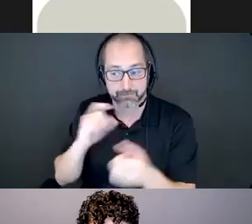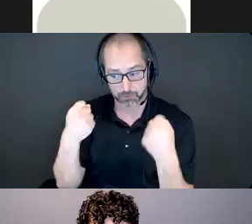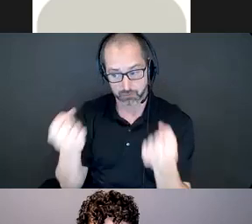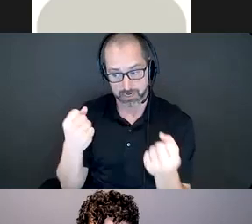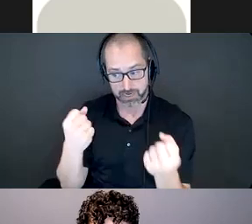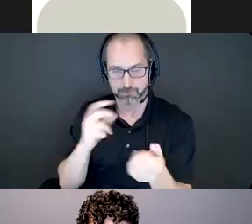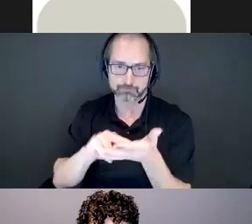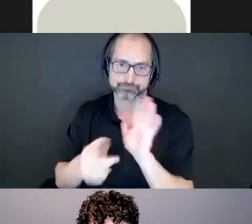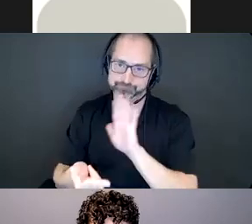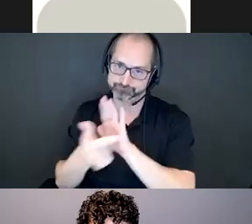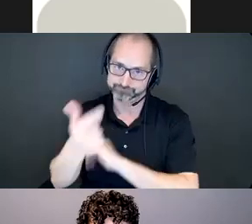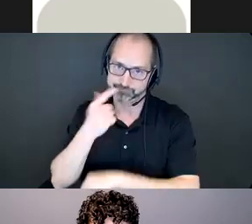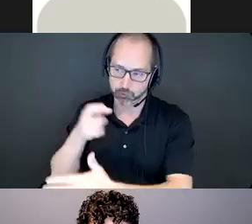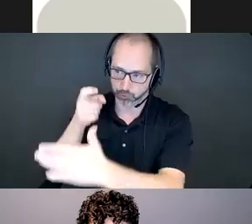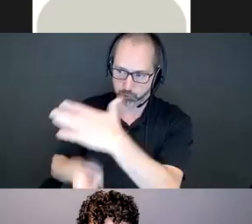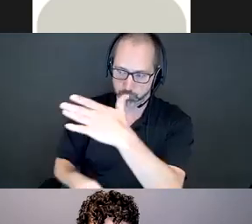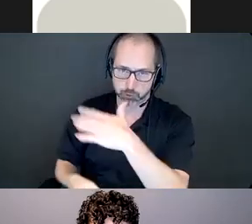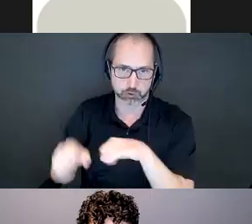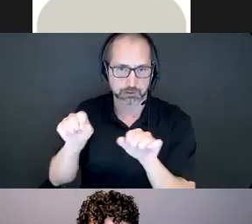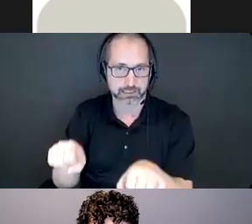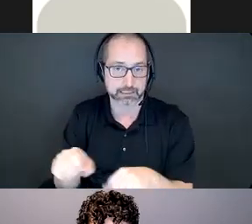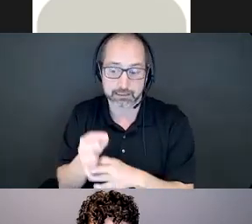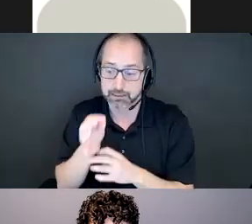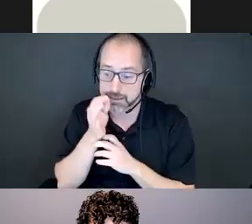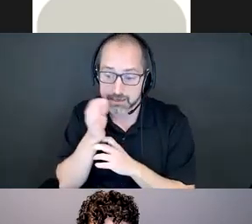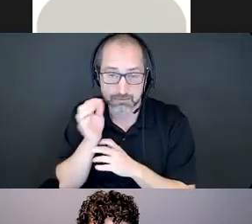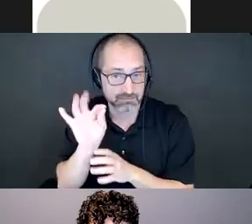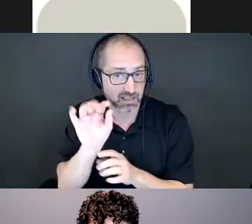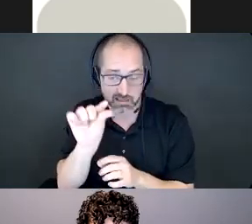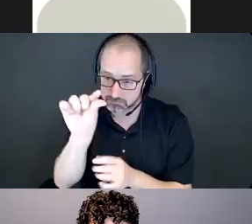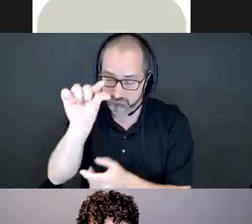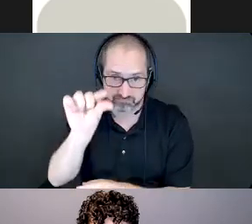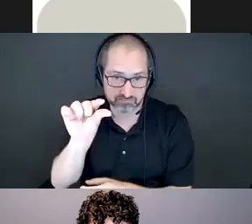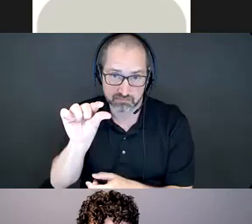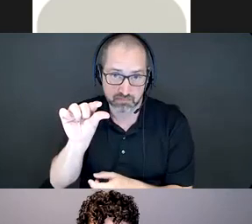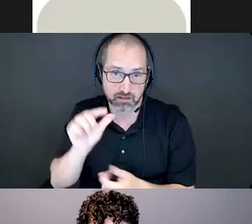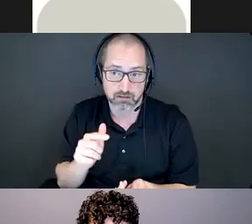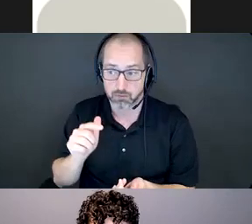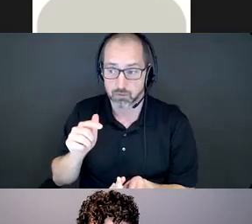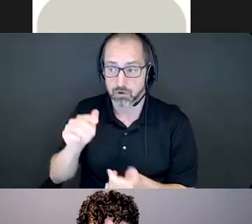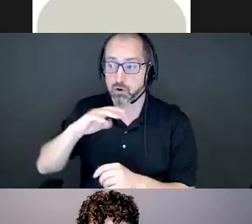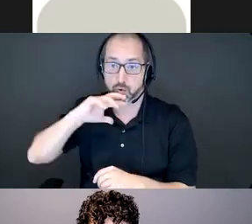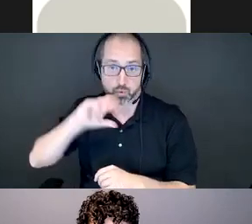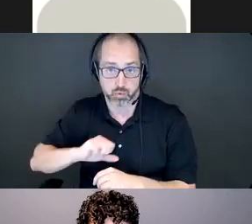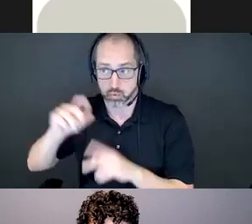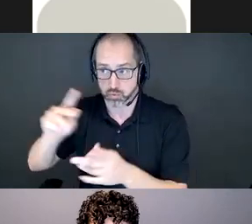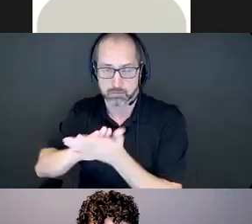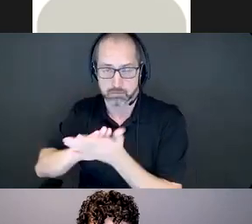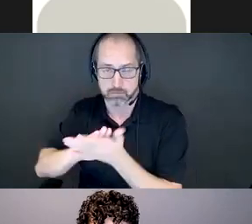It takes a lot less cannabis to get an older adult high, and it also